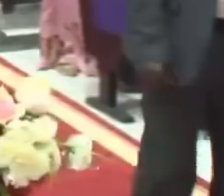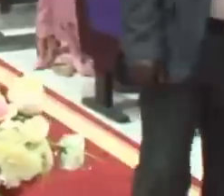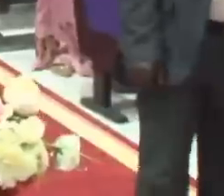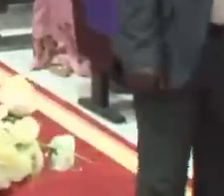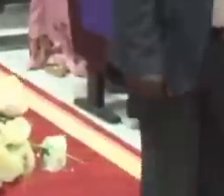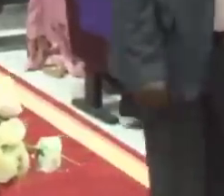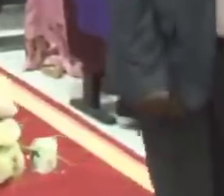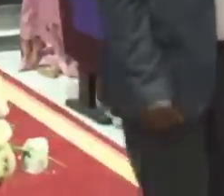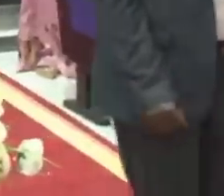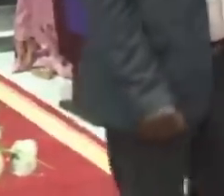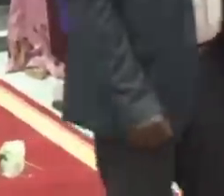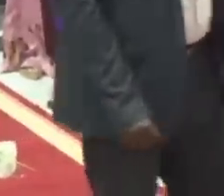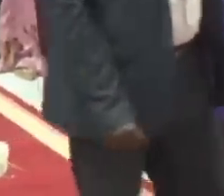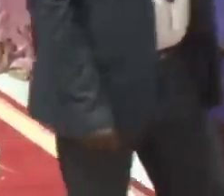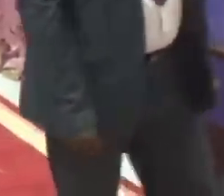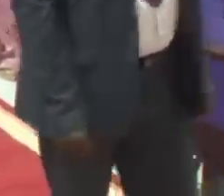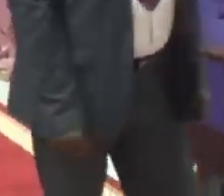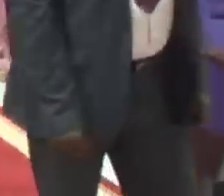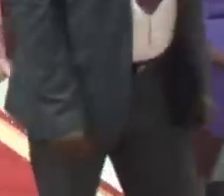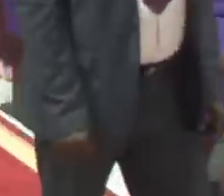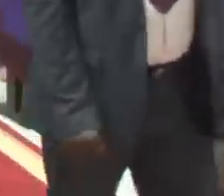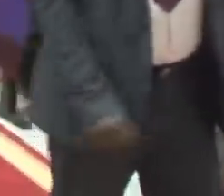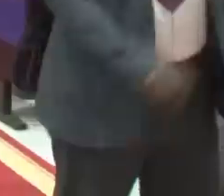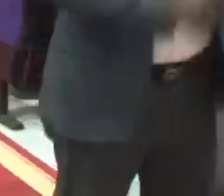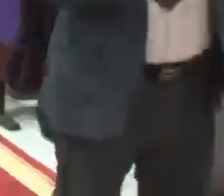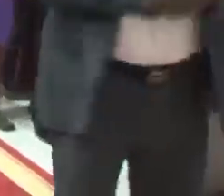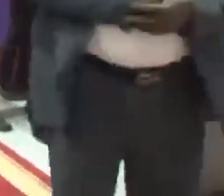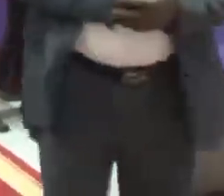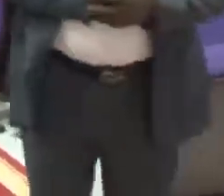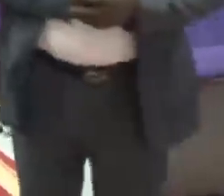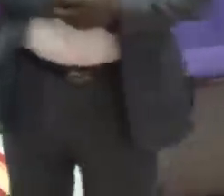shoka. Thank you, Father.